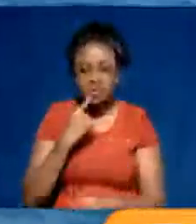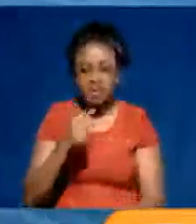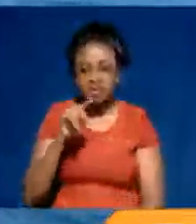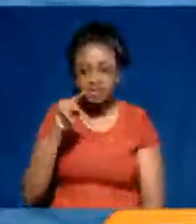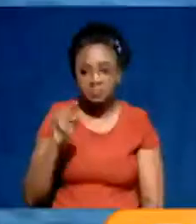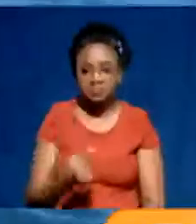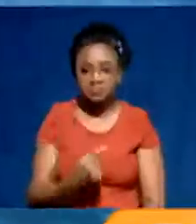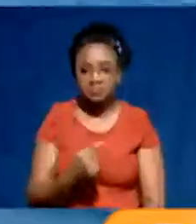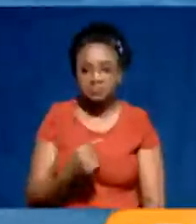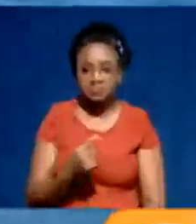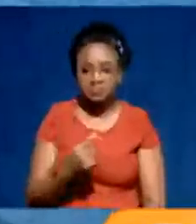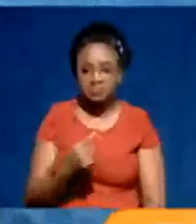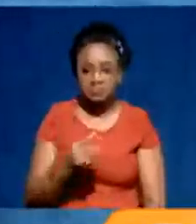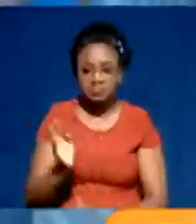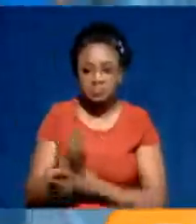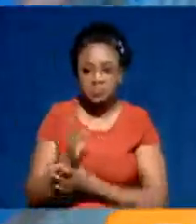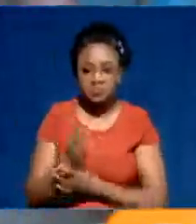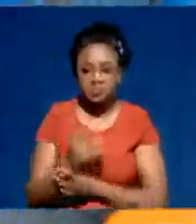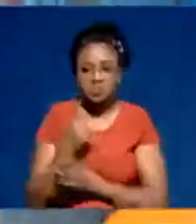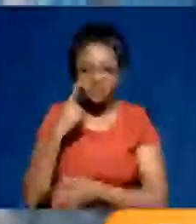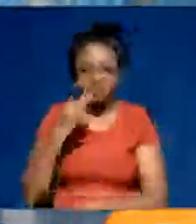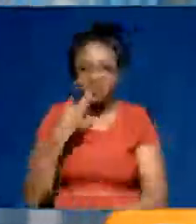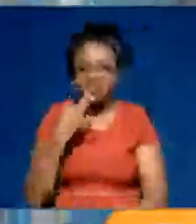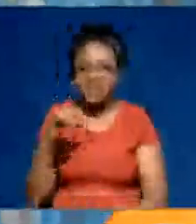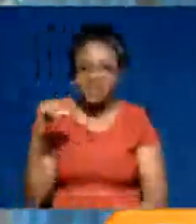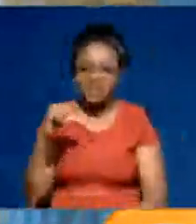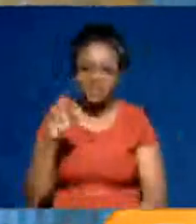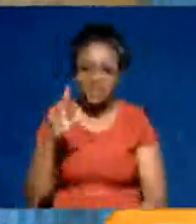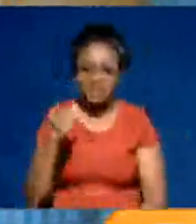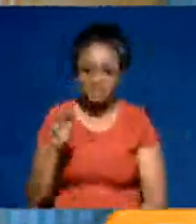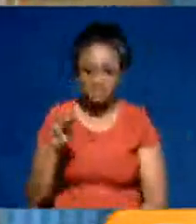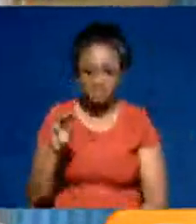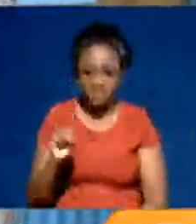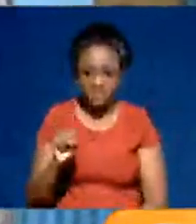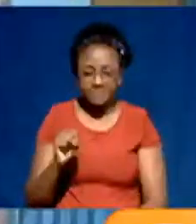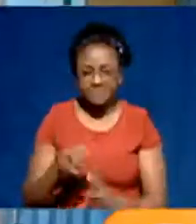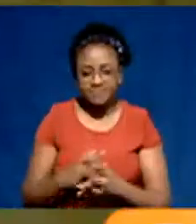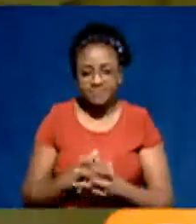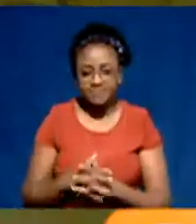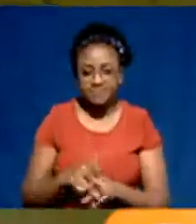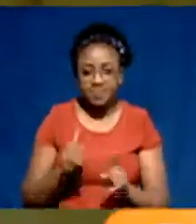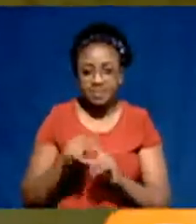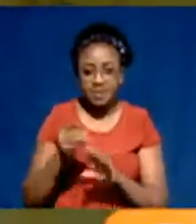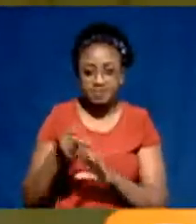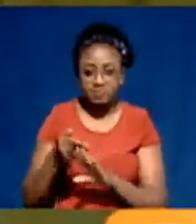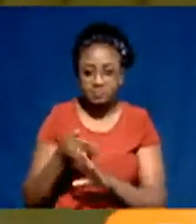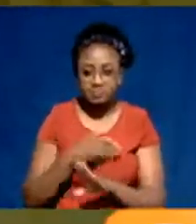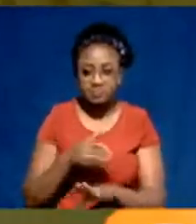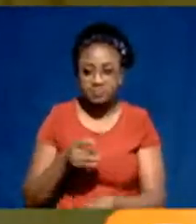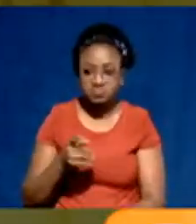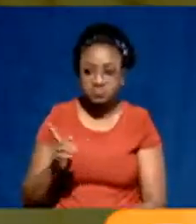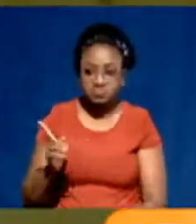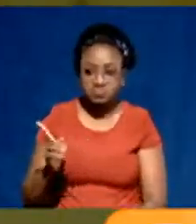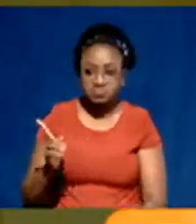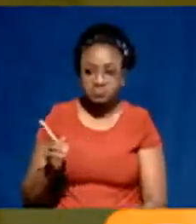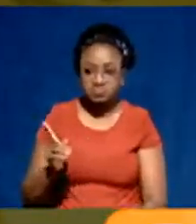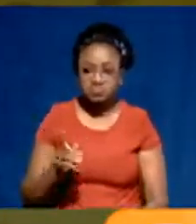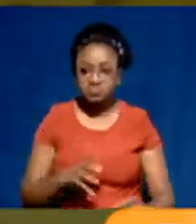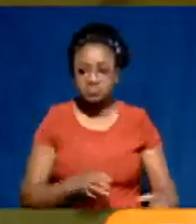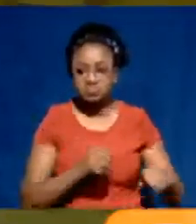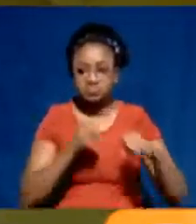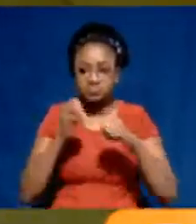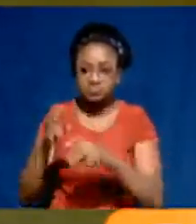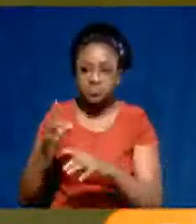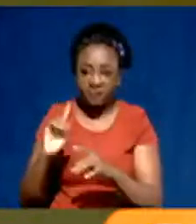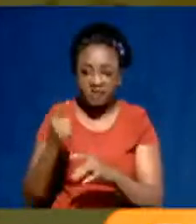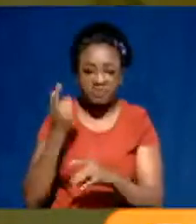300 grams average weight. But before fish are released into the cages in the lake, eggs are